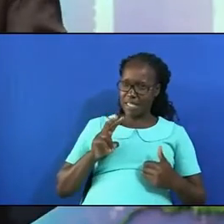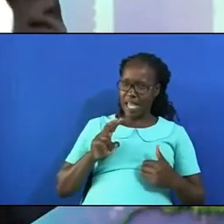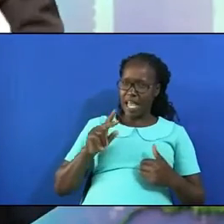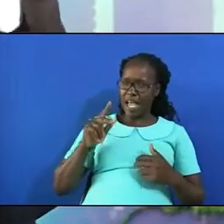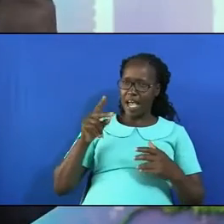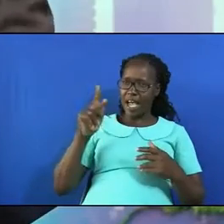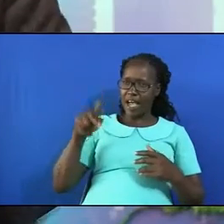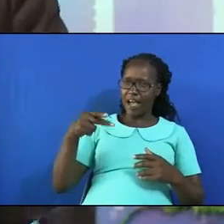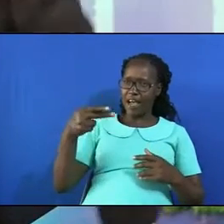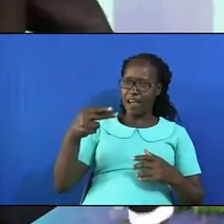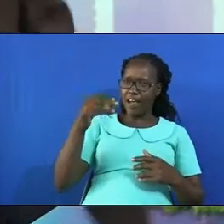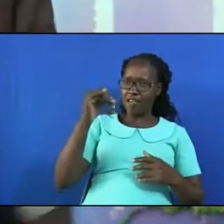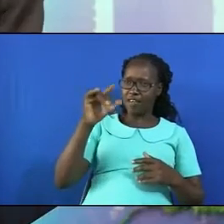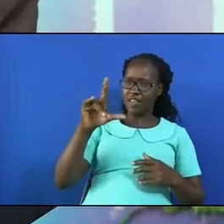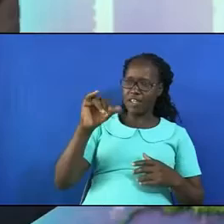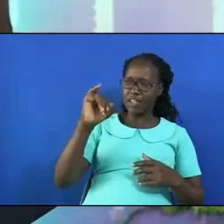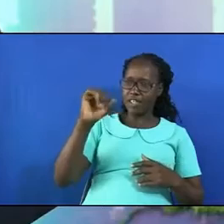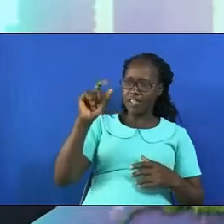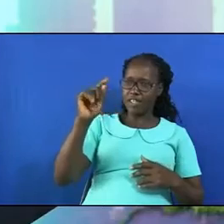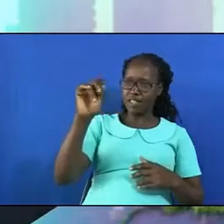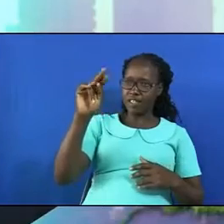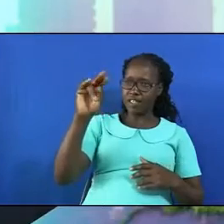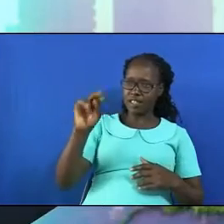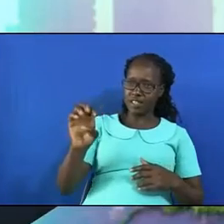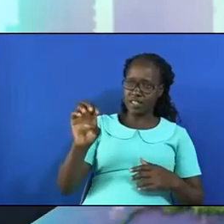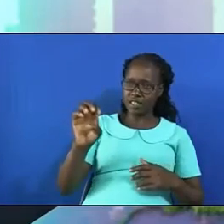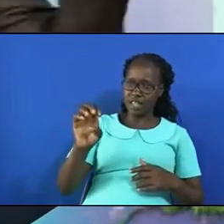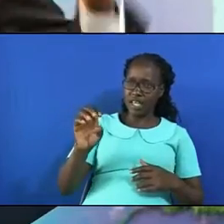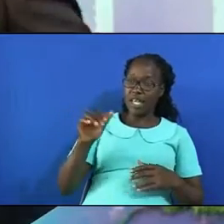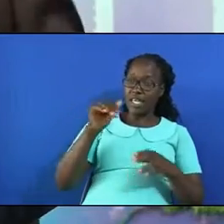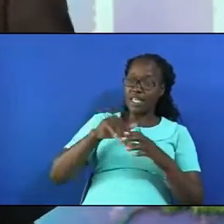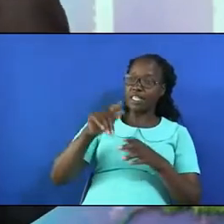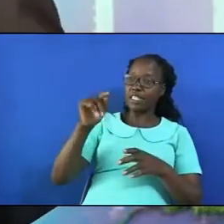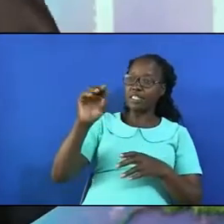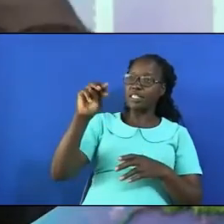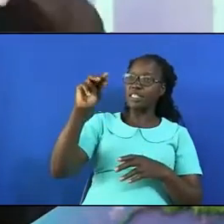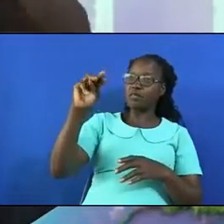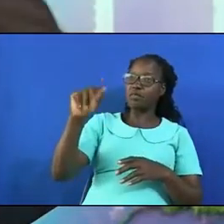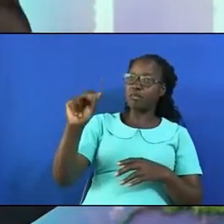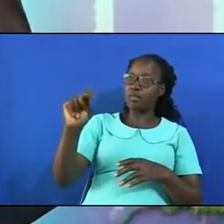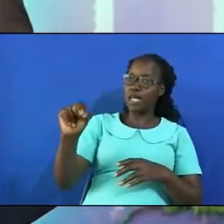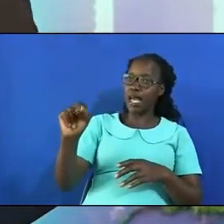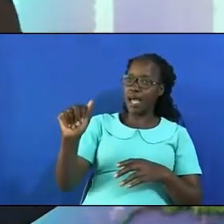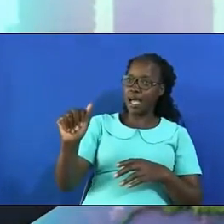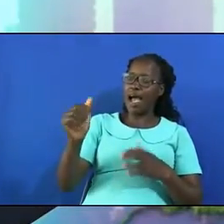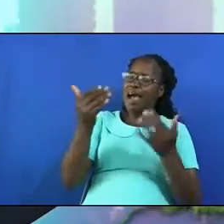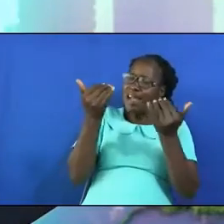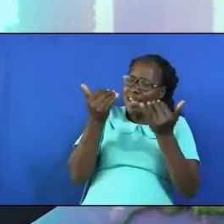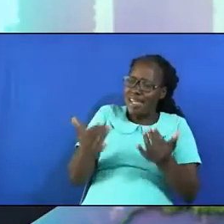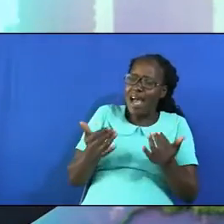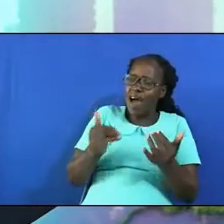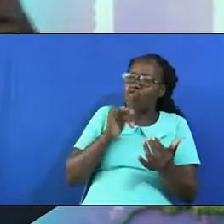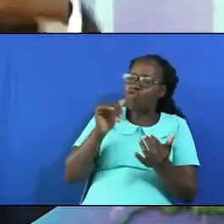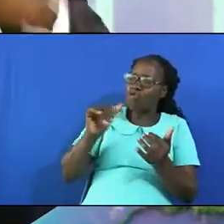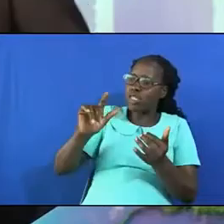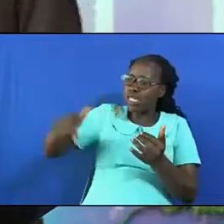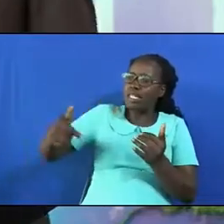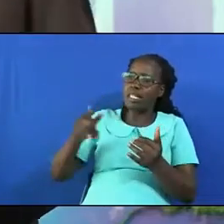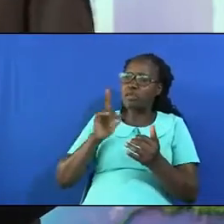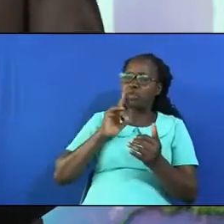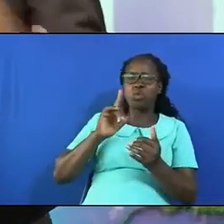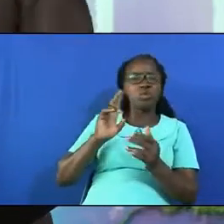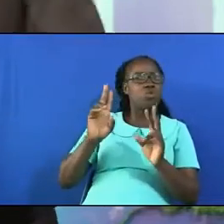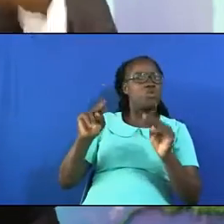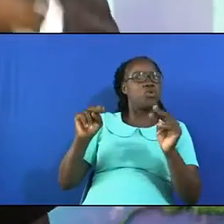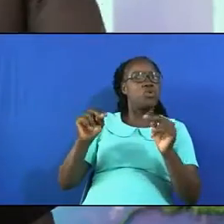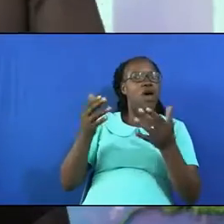woman in Timnah. Now, not tomorrow, now, not later,